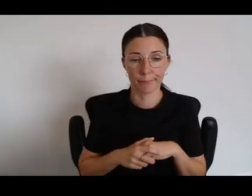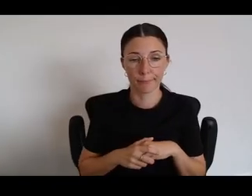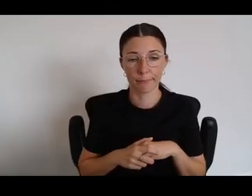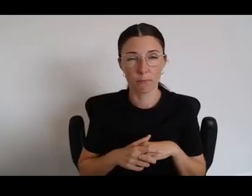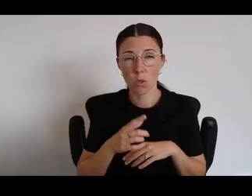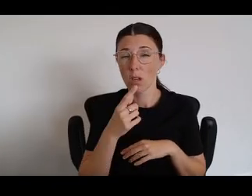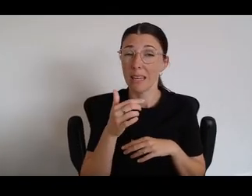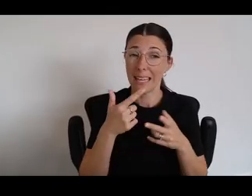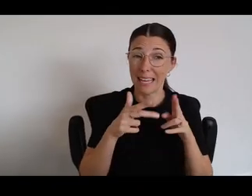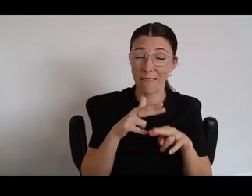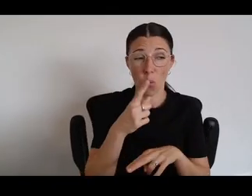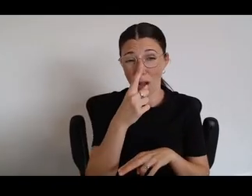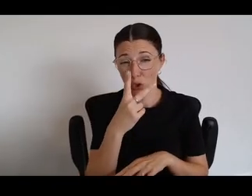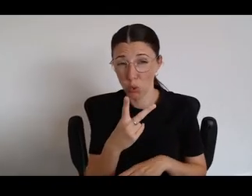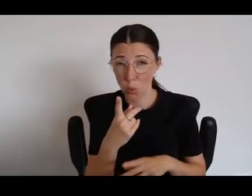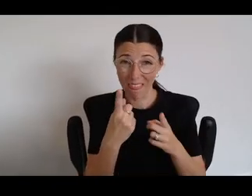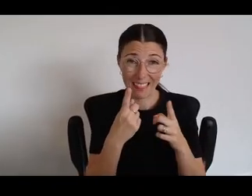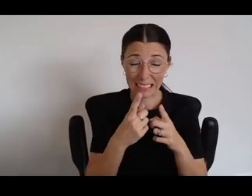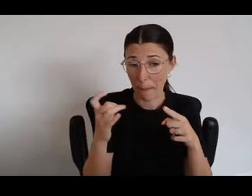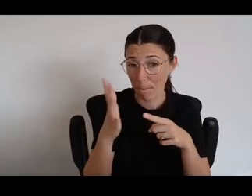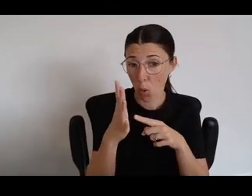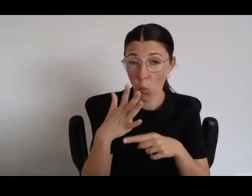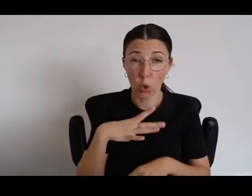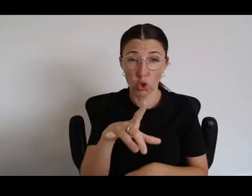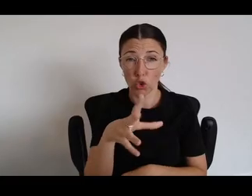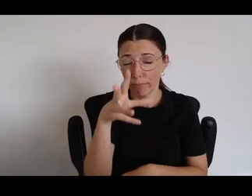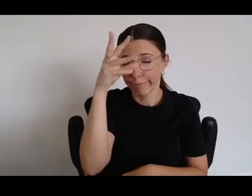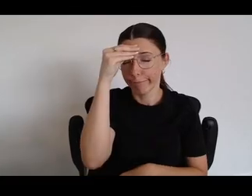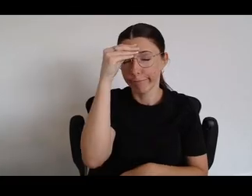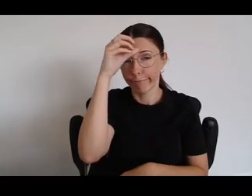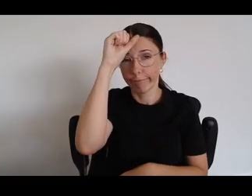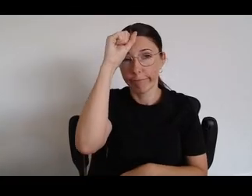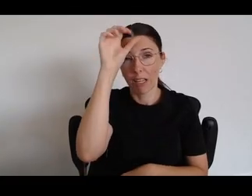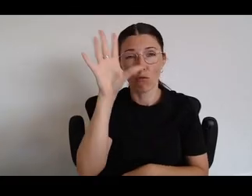to take away from this hour here with us, it's this: that